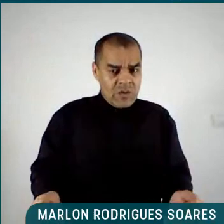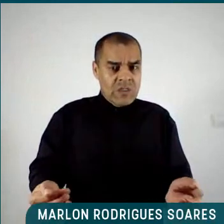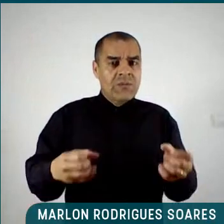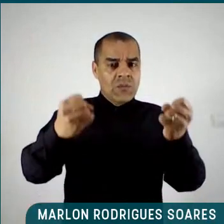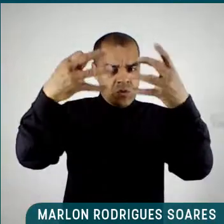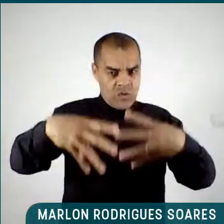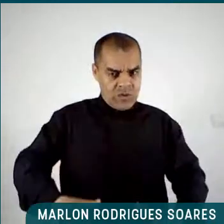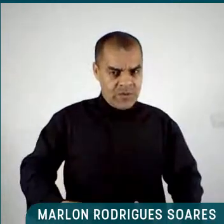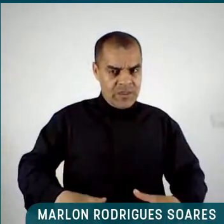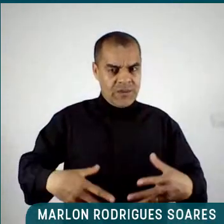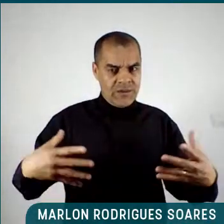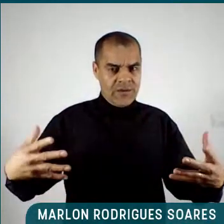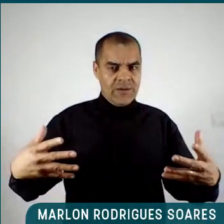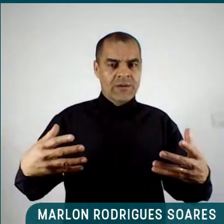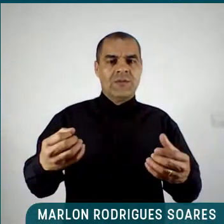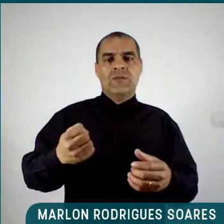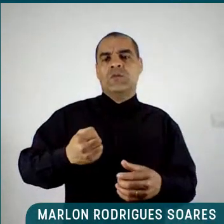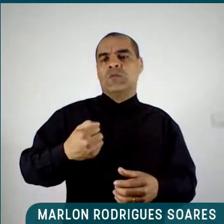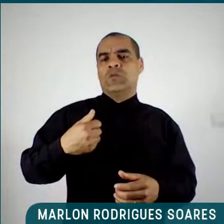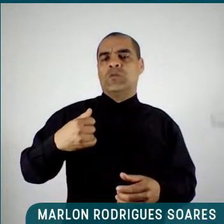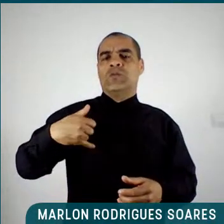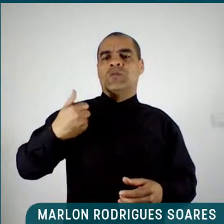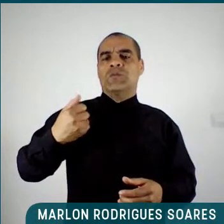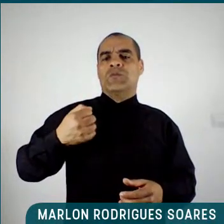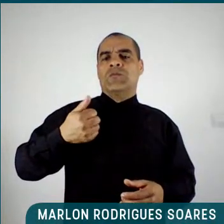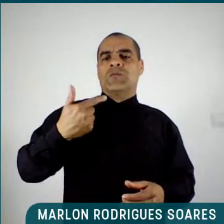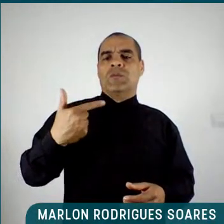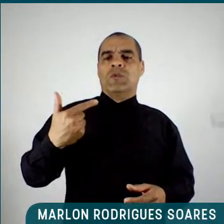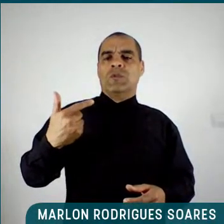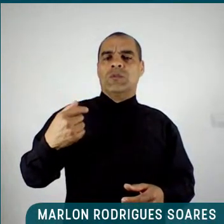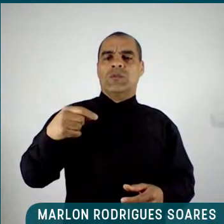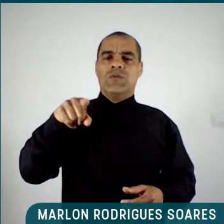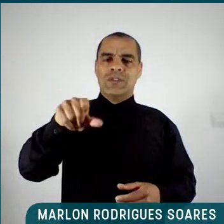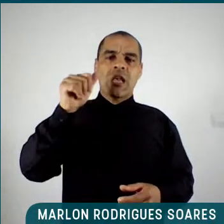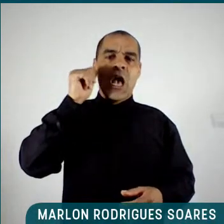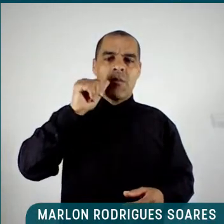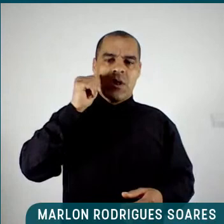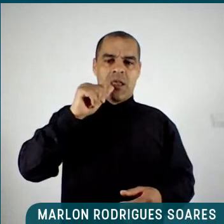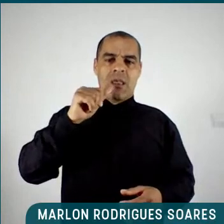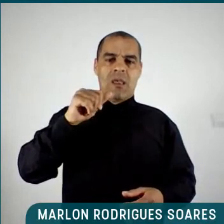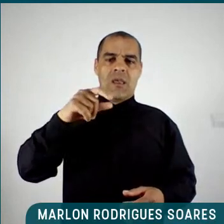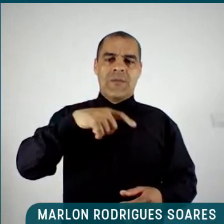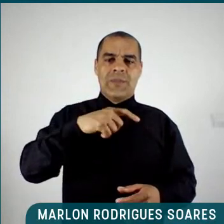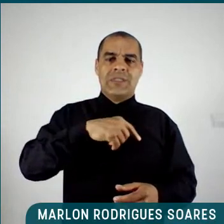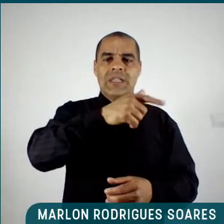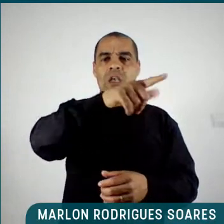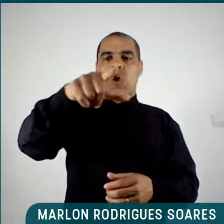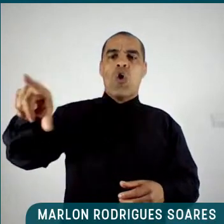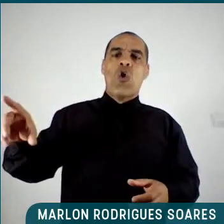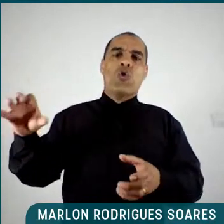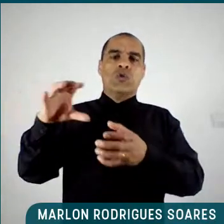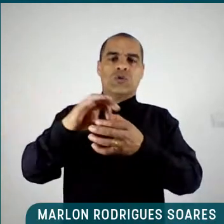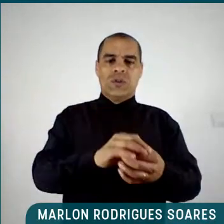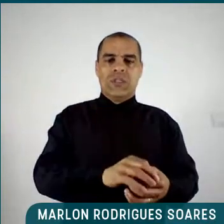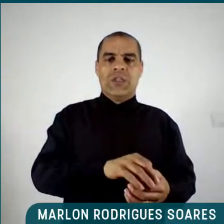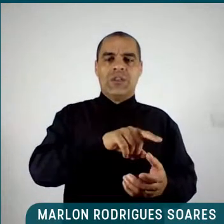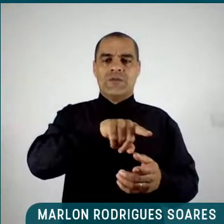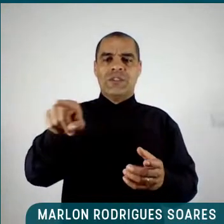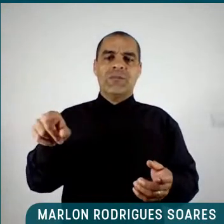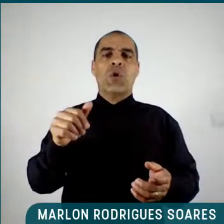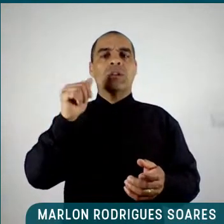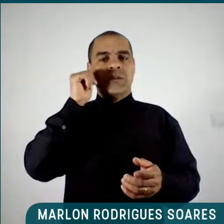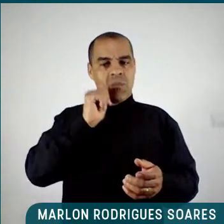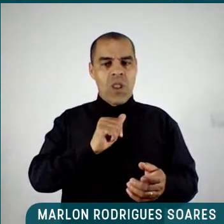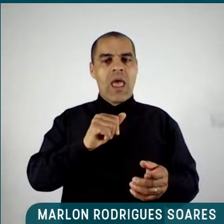minha simple mulher way, de 12 anos, é que você é mulher, mas you outros are a tipos, você pode woman, ser mulher e but branca, you